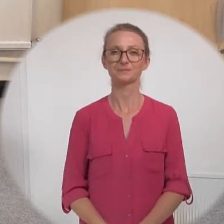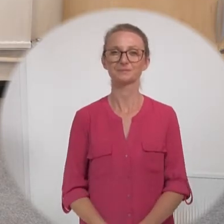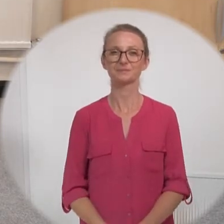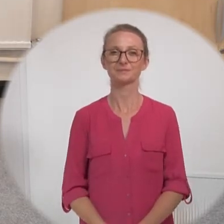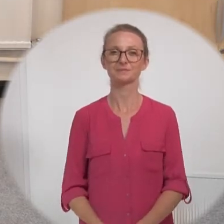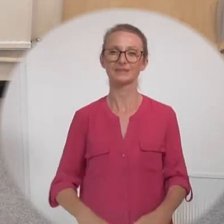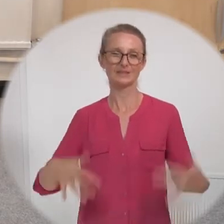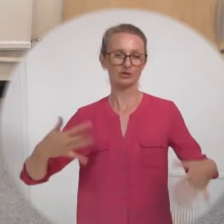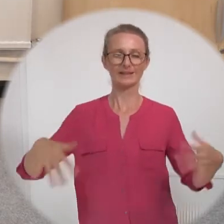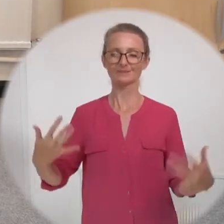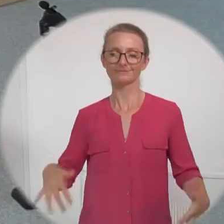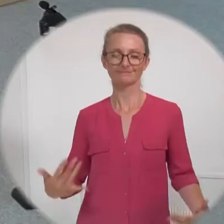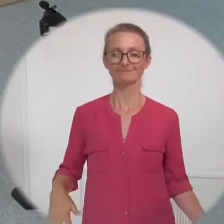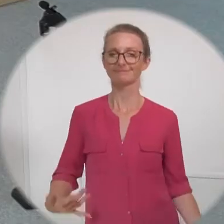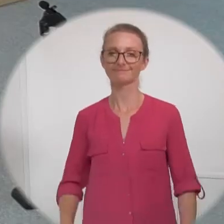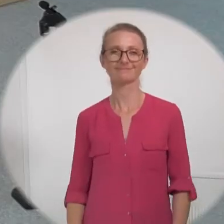Have a little shake out.